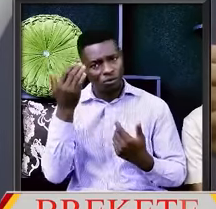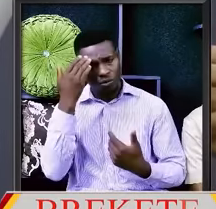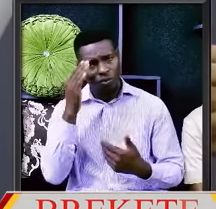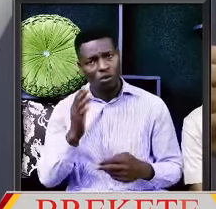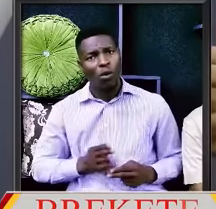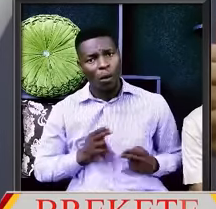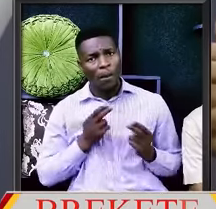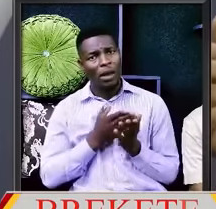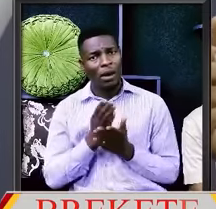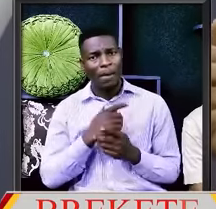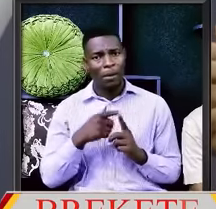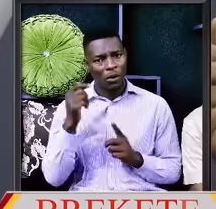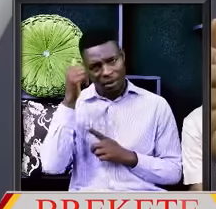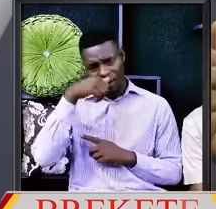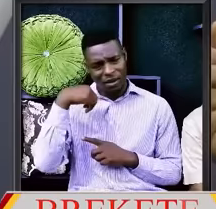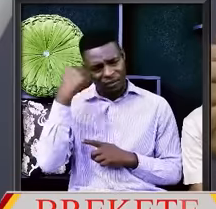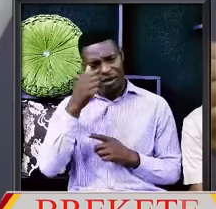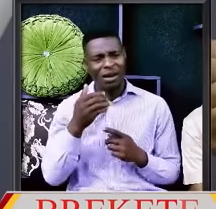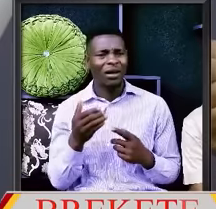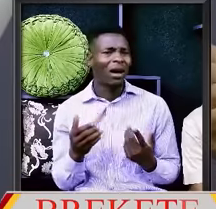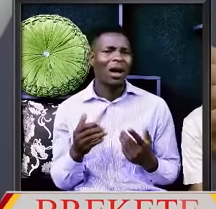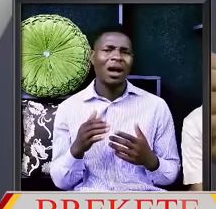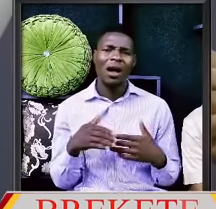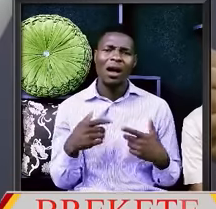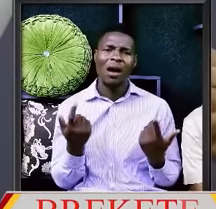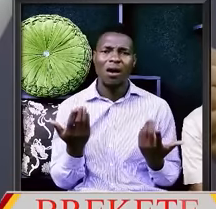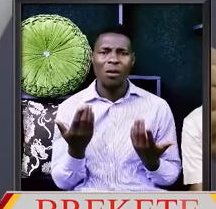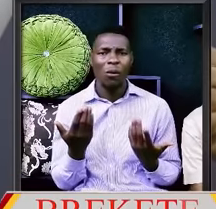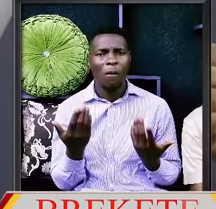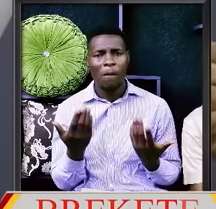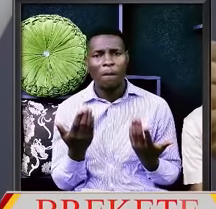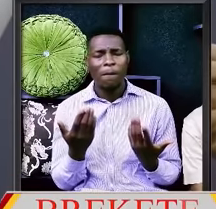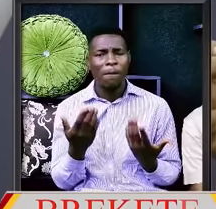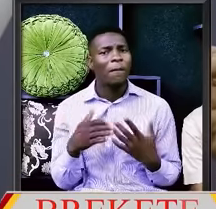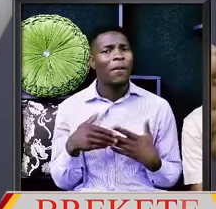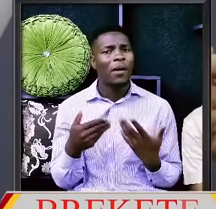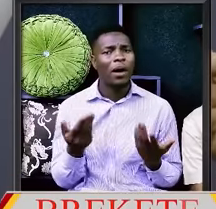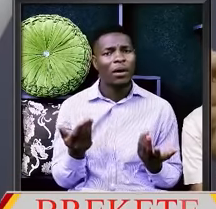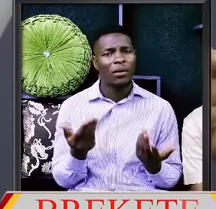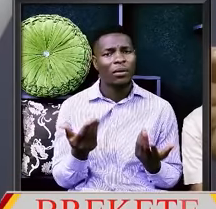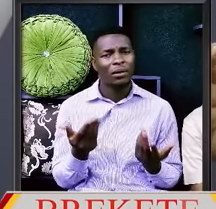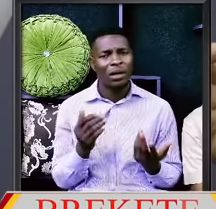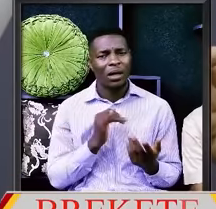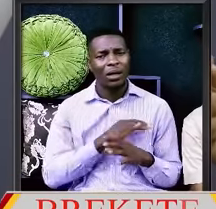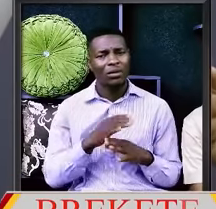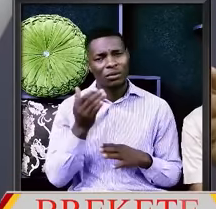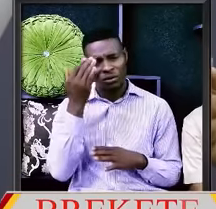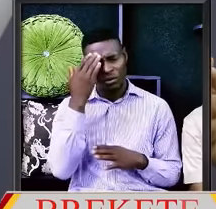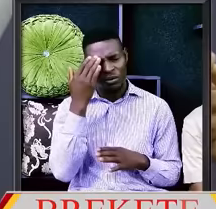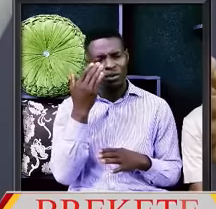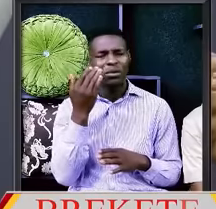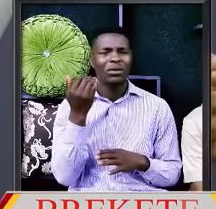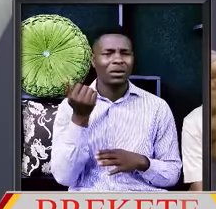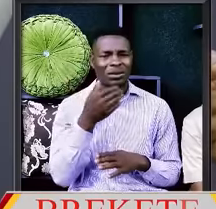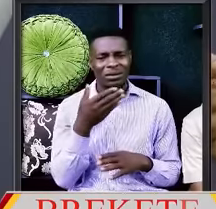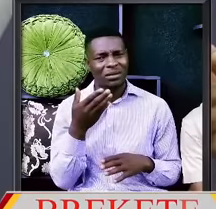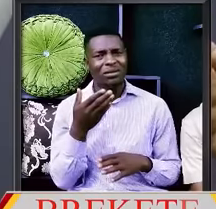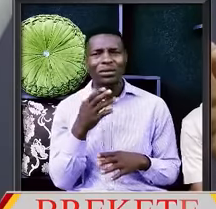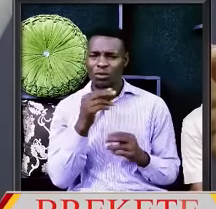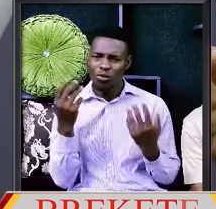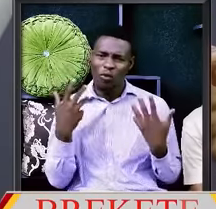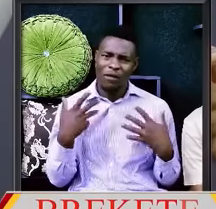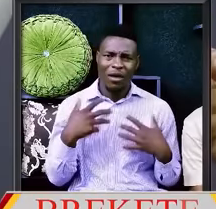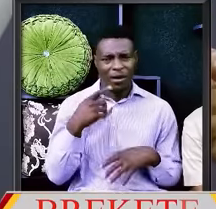without having any fear, any, I don't even know what you need to say. For